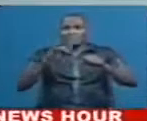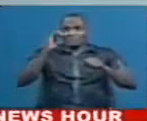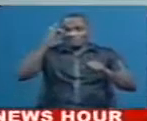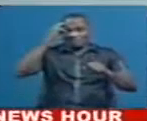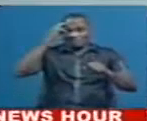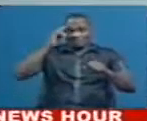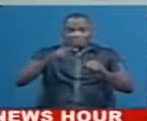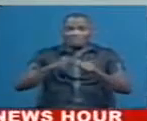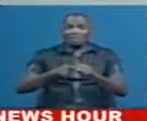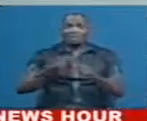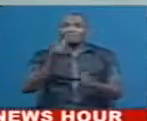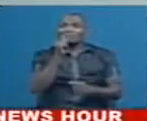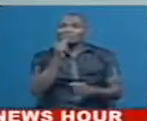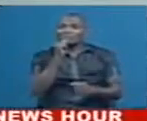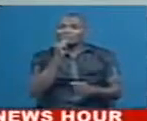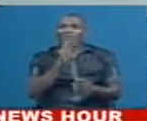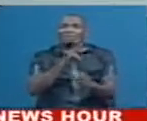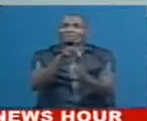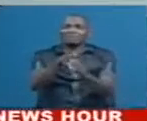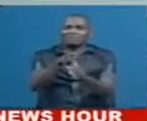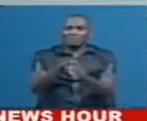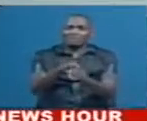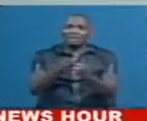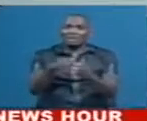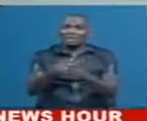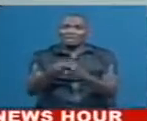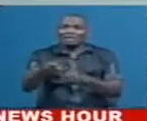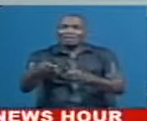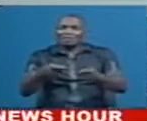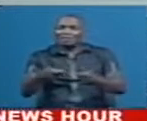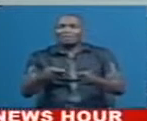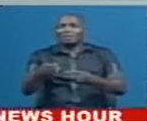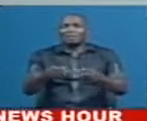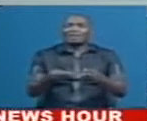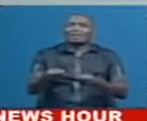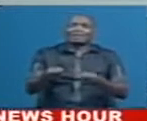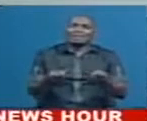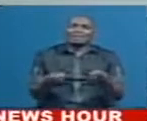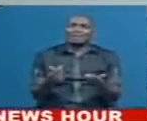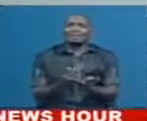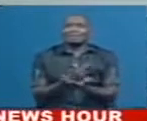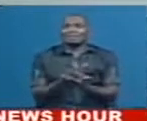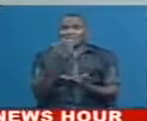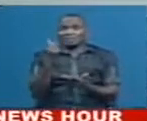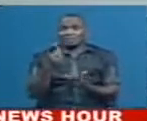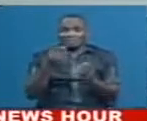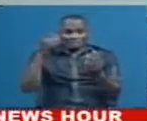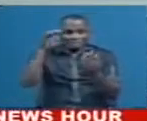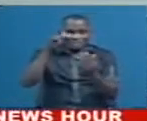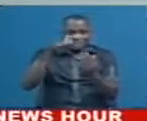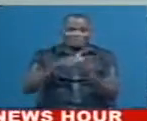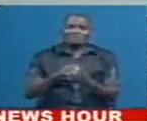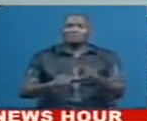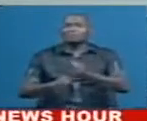government is to get the private sector to participate in land modernization and administration in Ghana. This is expected to ease